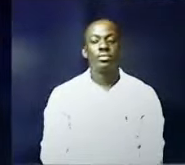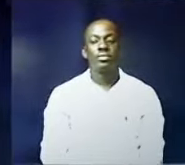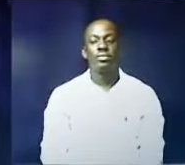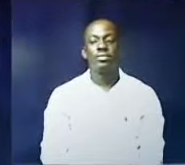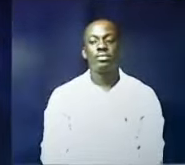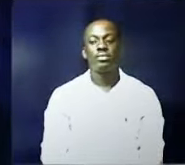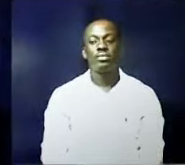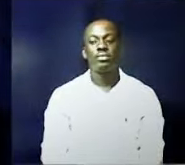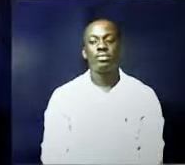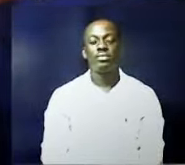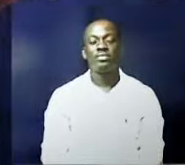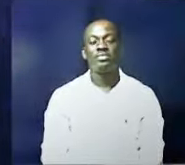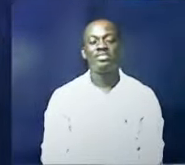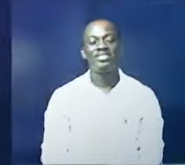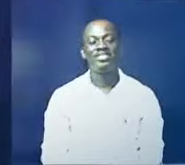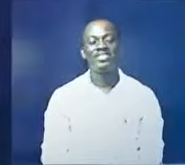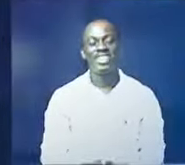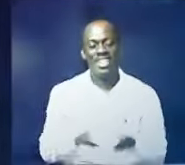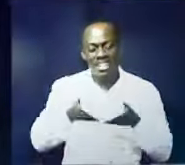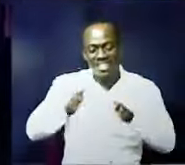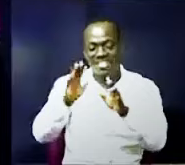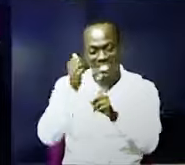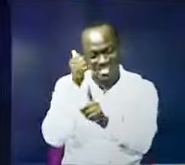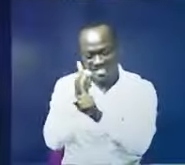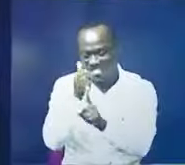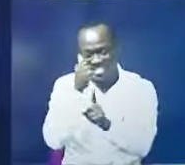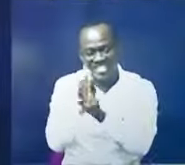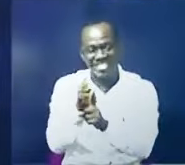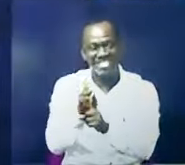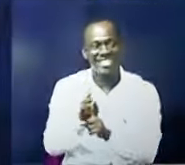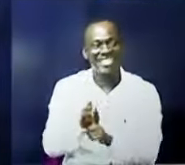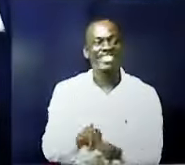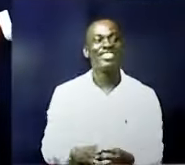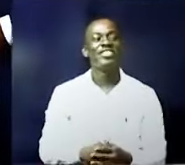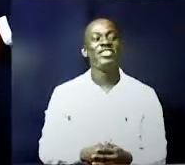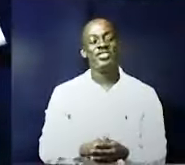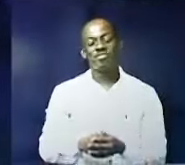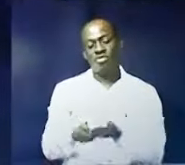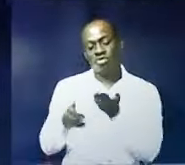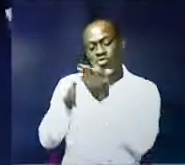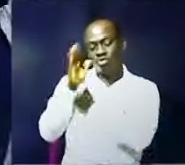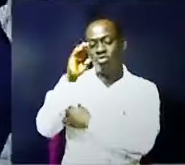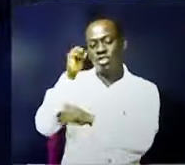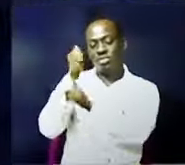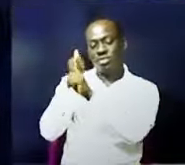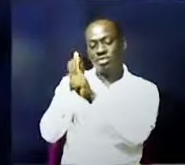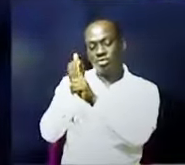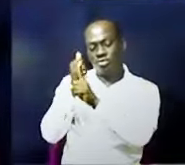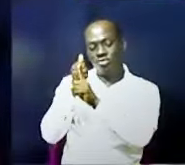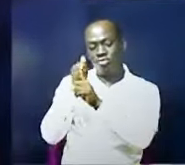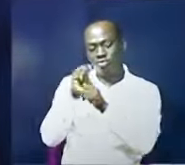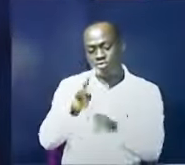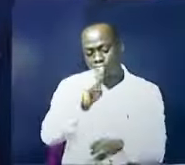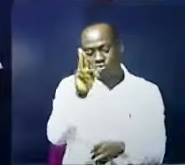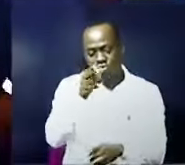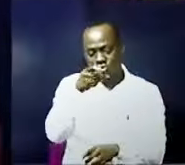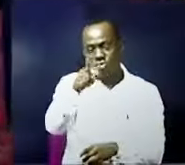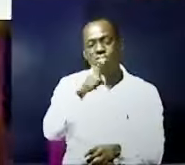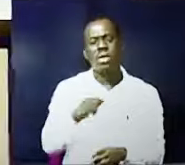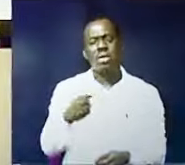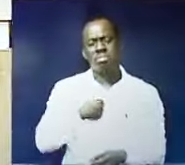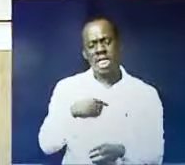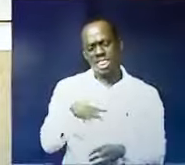Allow yourself for God to use. Ma ho kwan na nyankopon emfa onye ejuma. I like the last song that the choir sang.